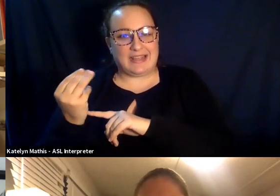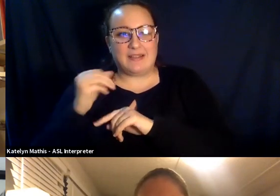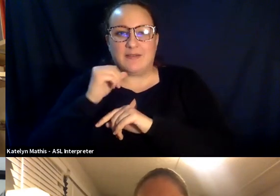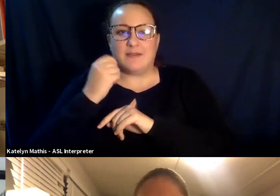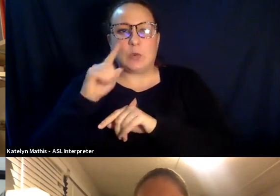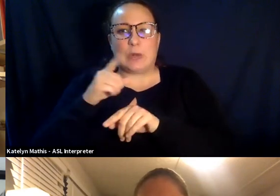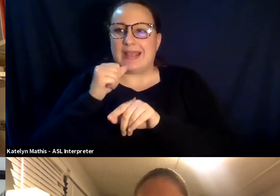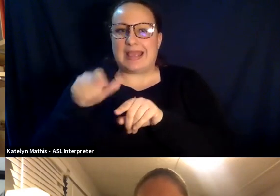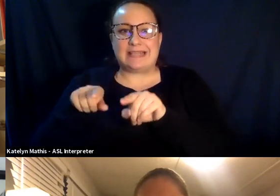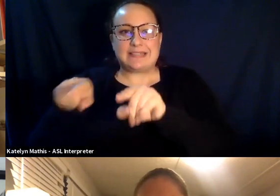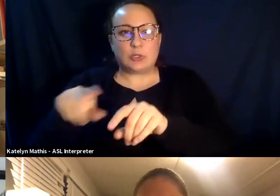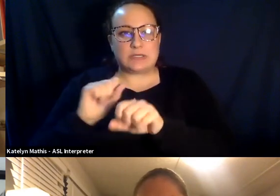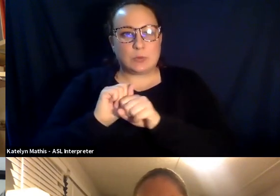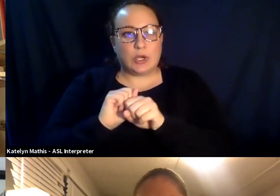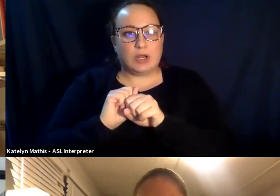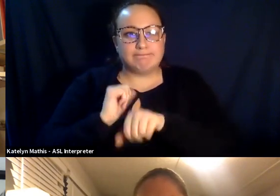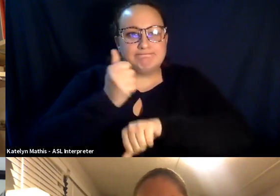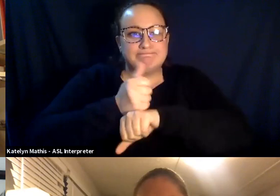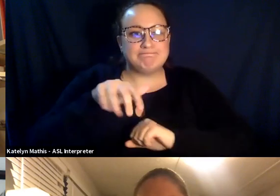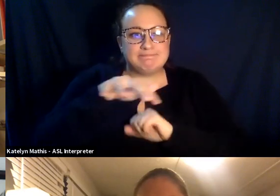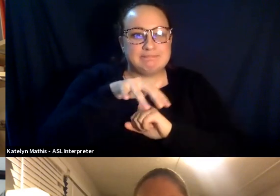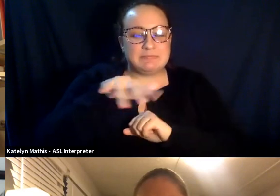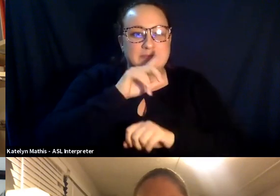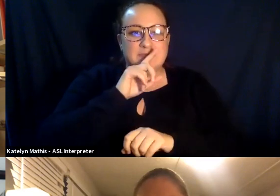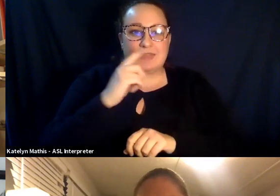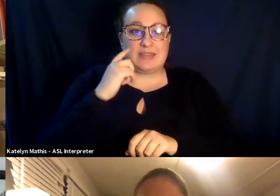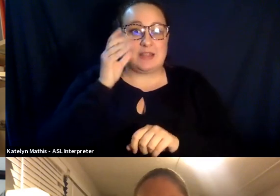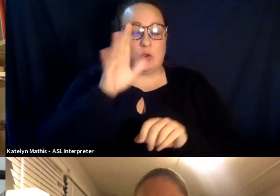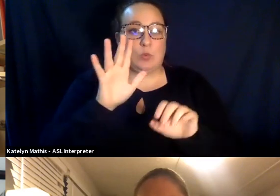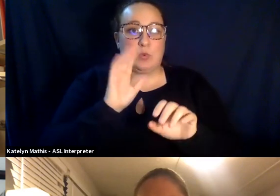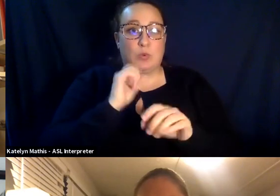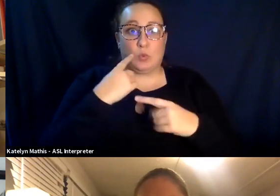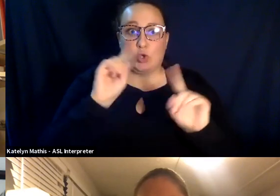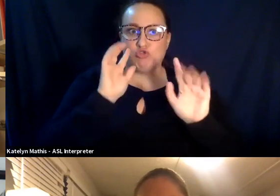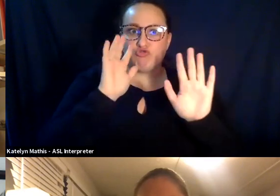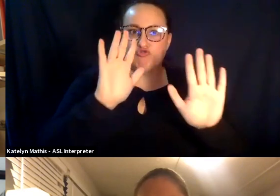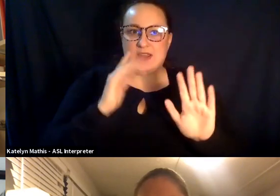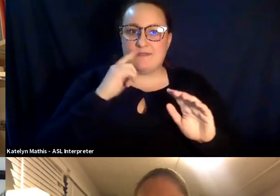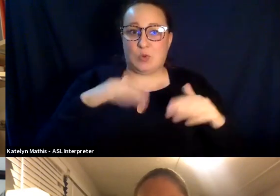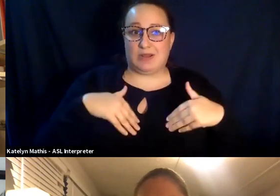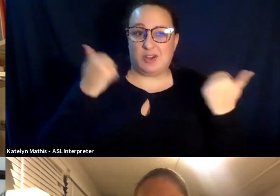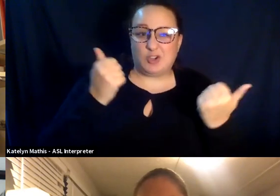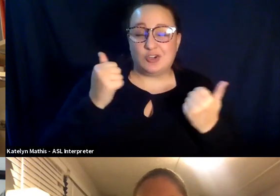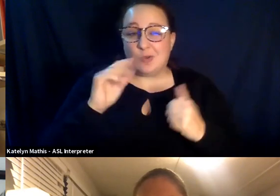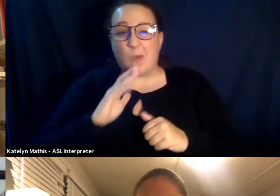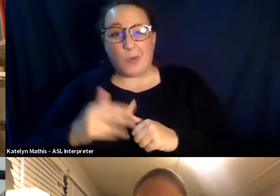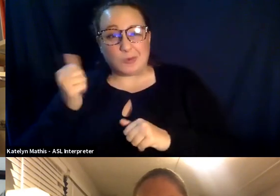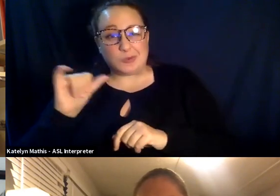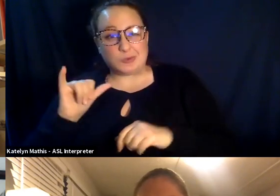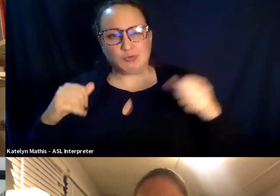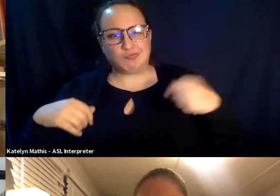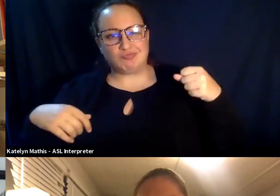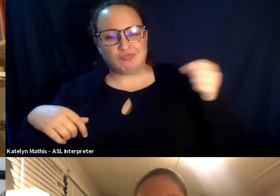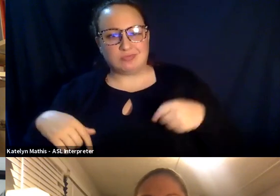work, giving them that space to really, I think that will work great for younger kids as well as some of the older kids. Yeah.